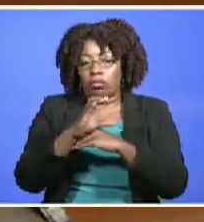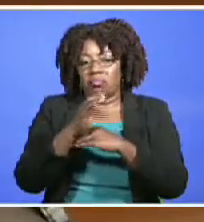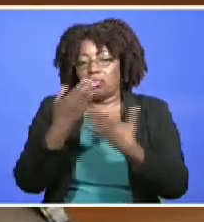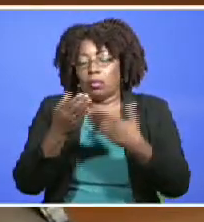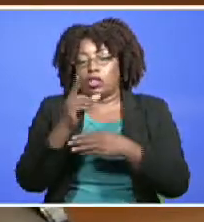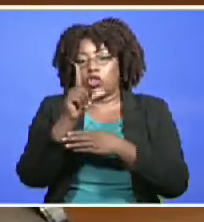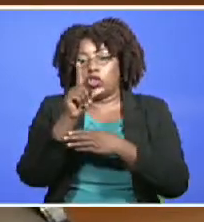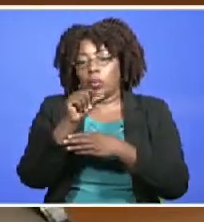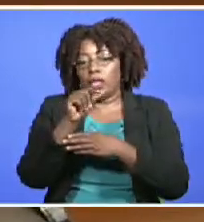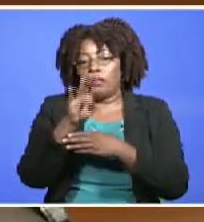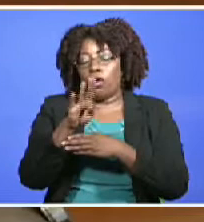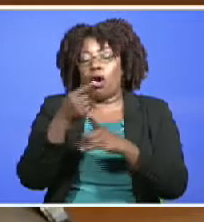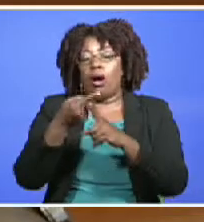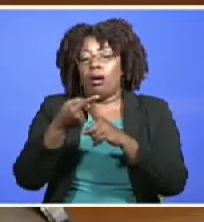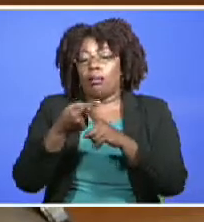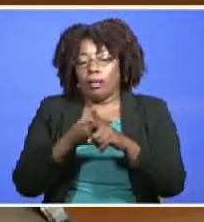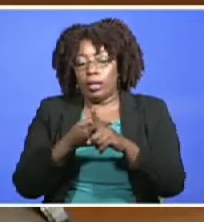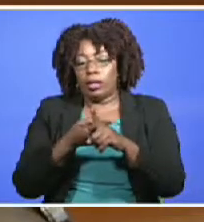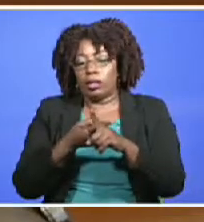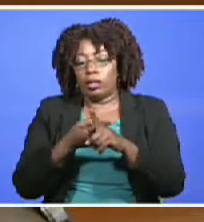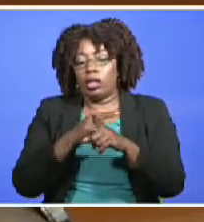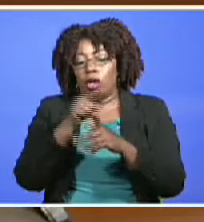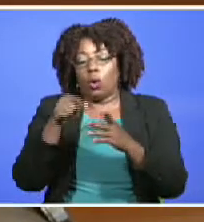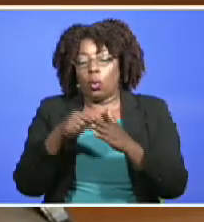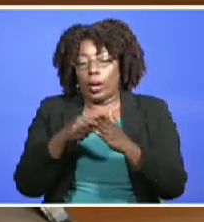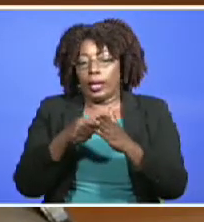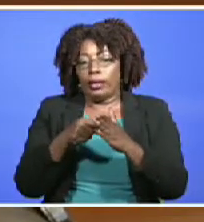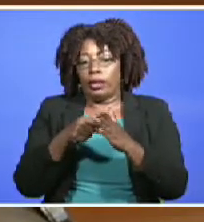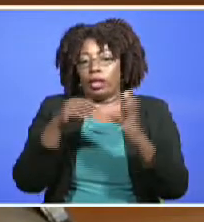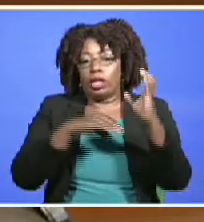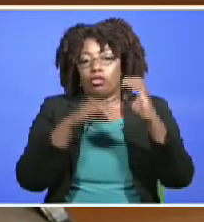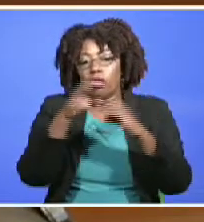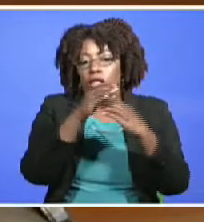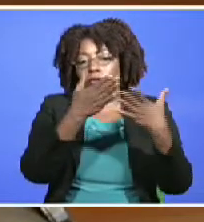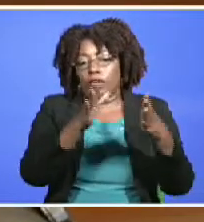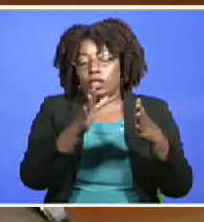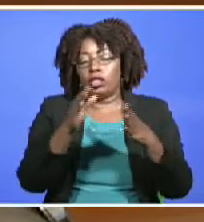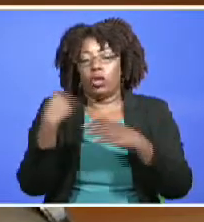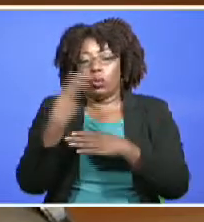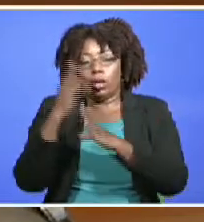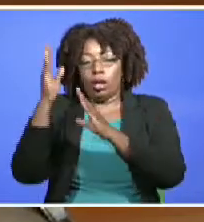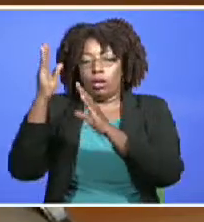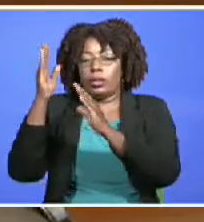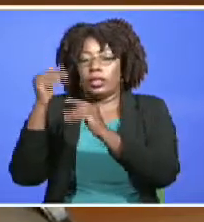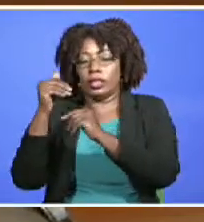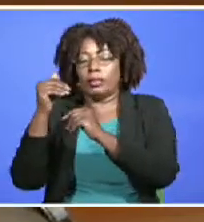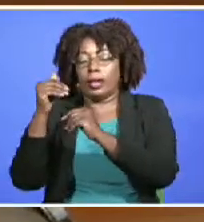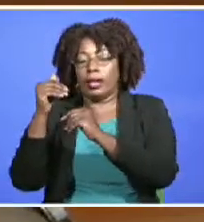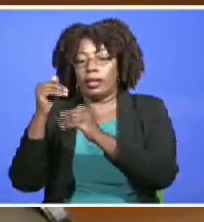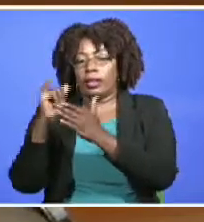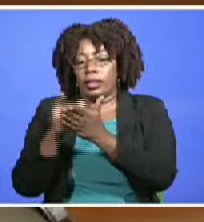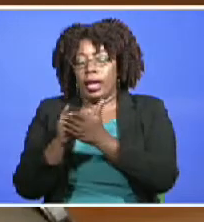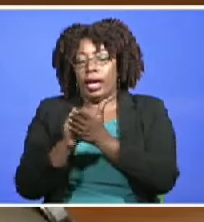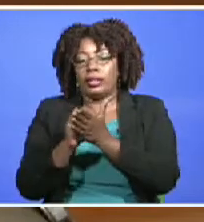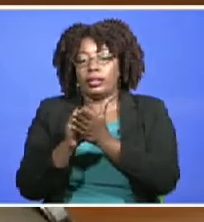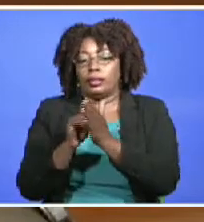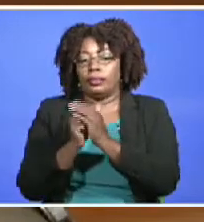24 months, and once the construction phase is finished, we anticipate a very progressive